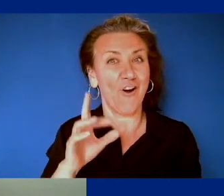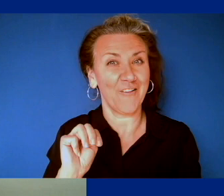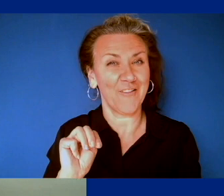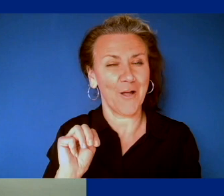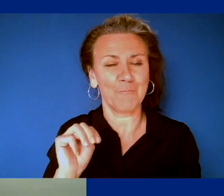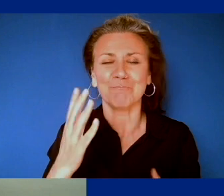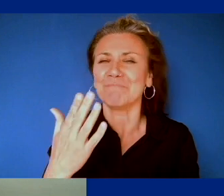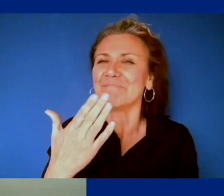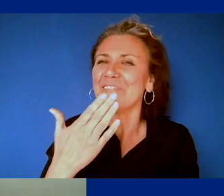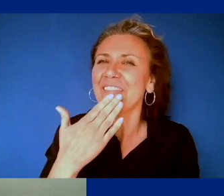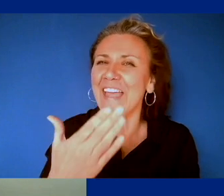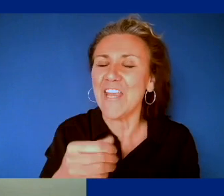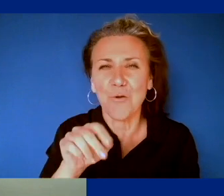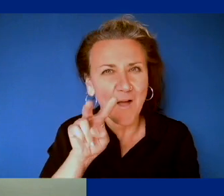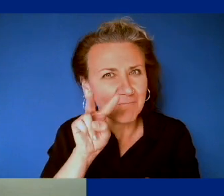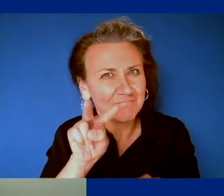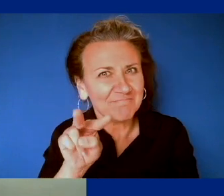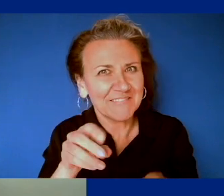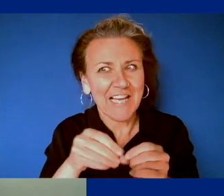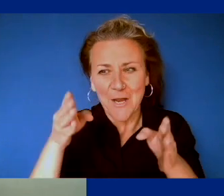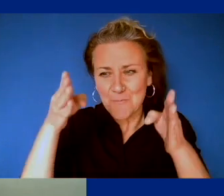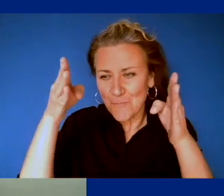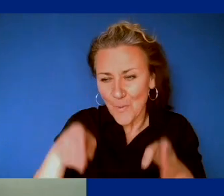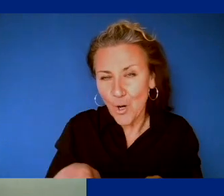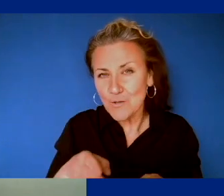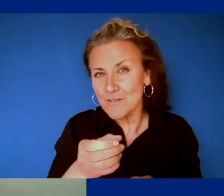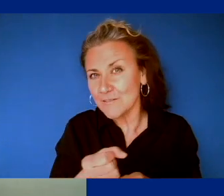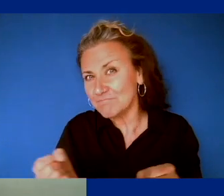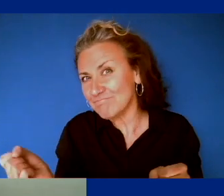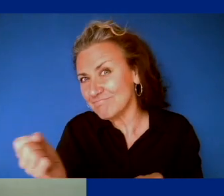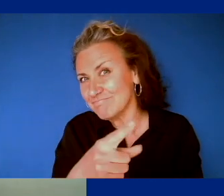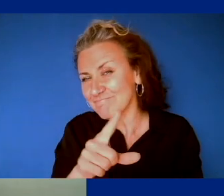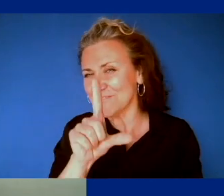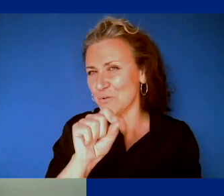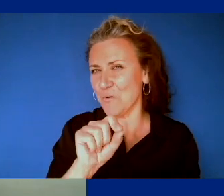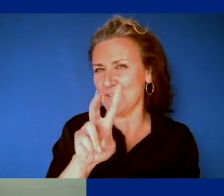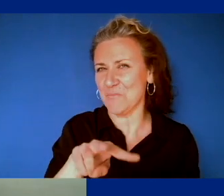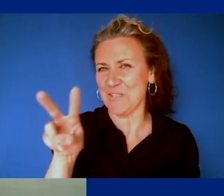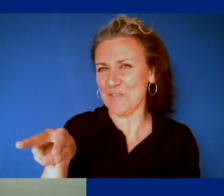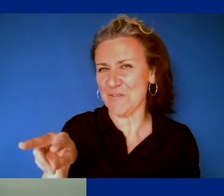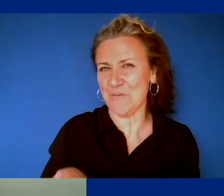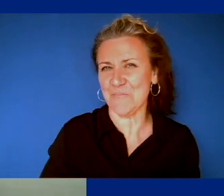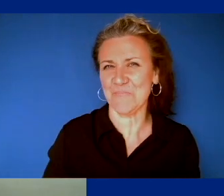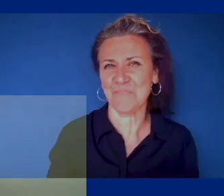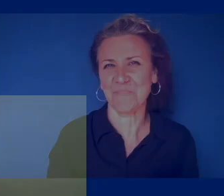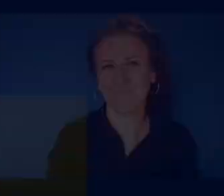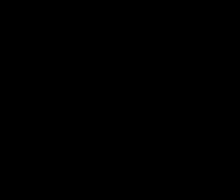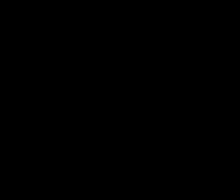of Harlem. Thank you, and we look forward to seeing you in person in 2022.